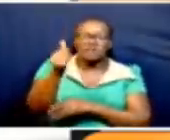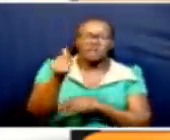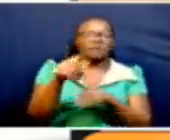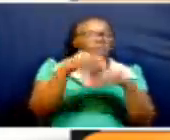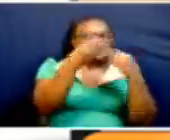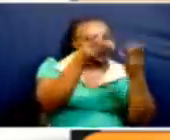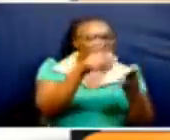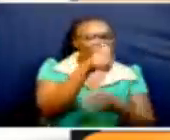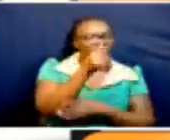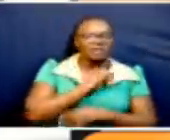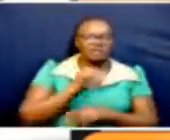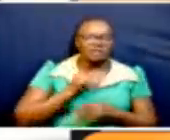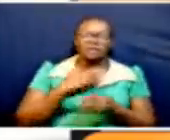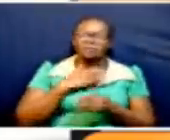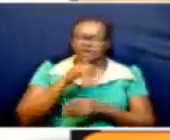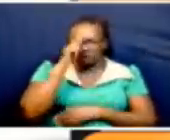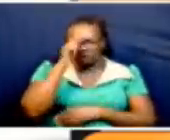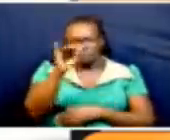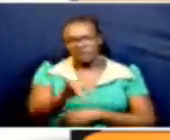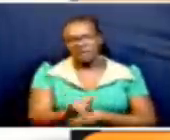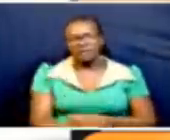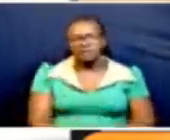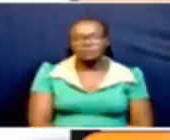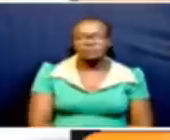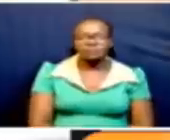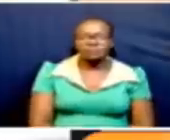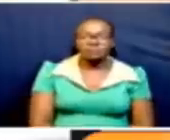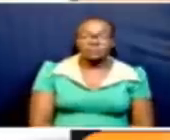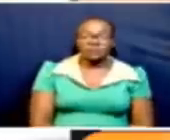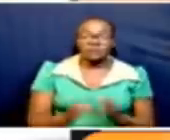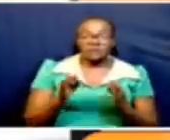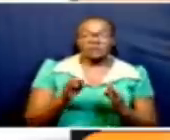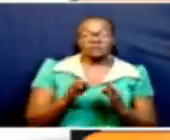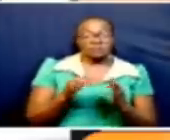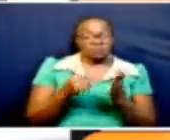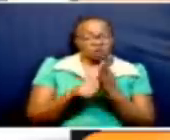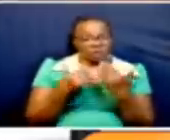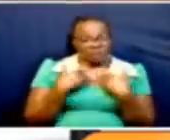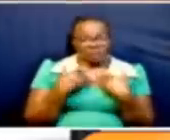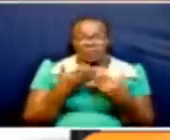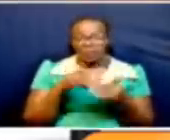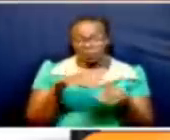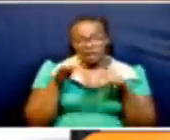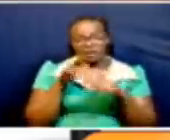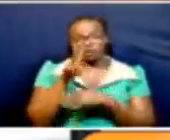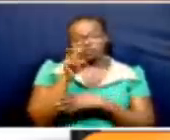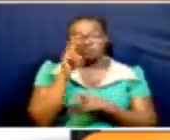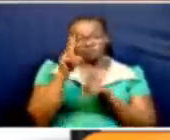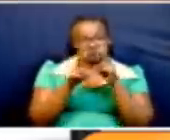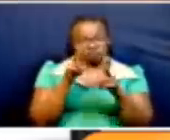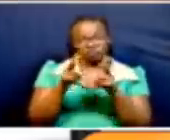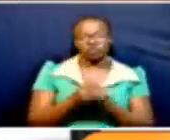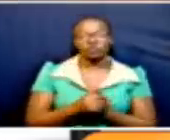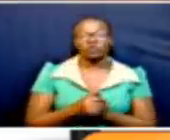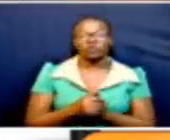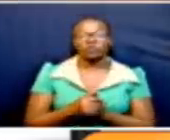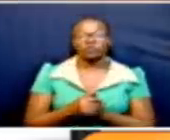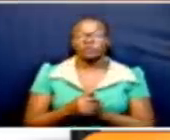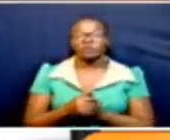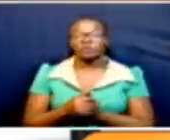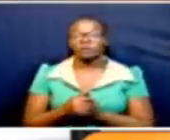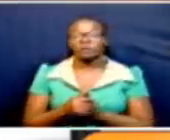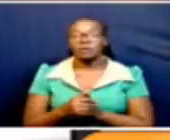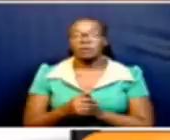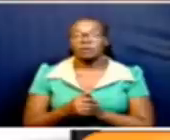senator, you respect that and move on. Sure. If there's any beef, let's do it in 2022. Yeah. In Swahili, they also say, nyani hayoni kundule.